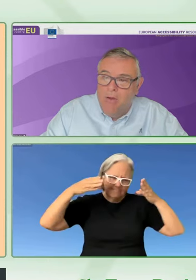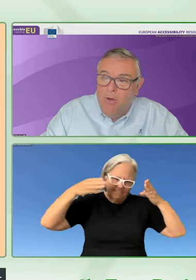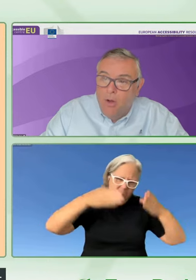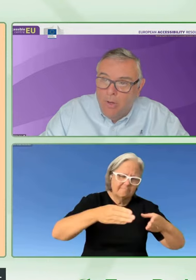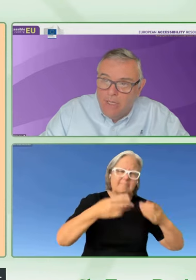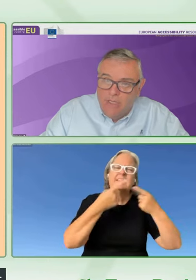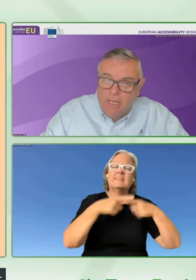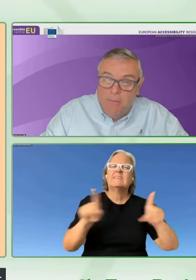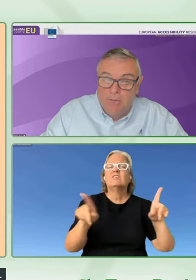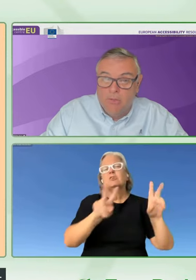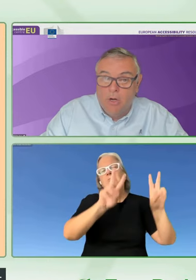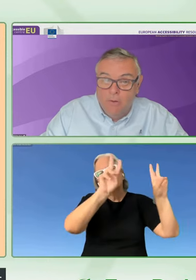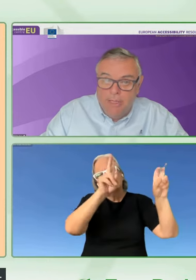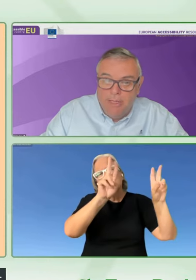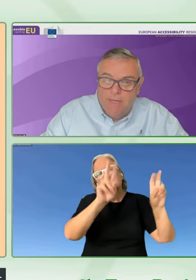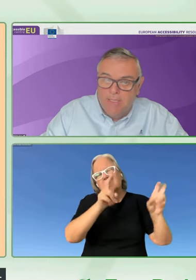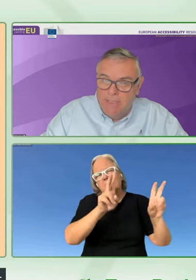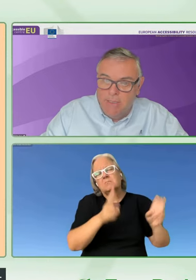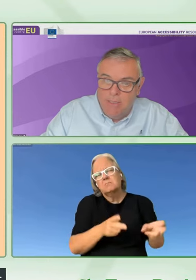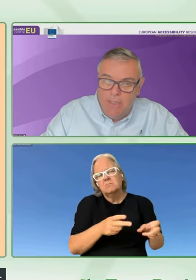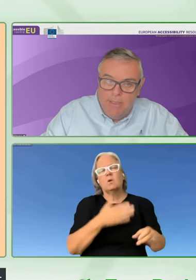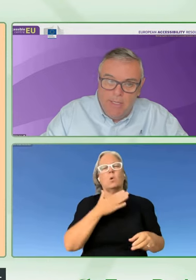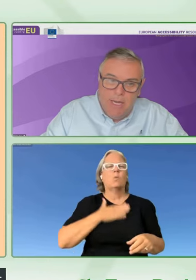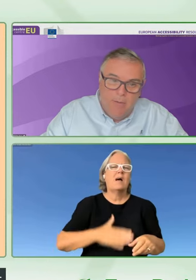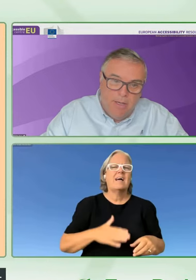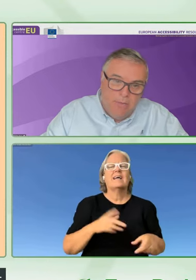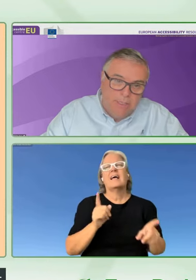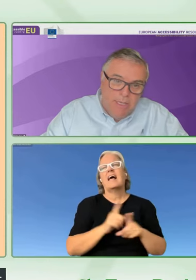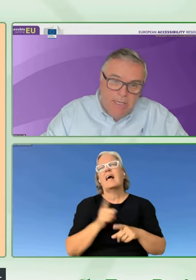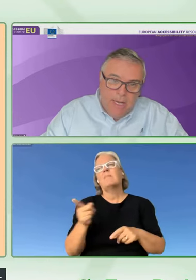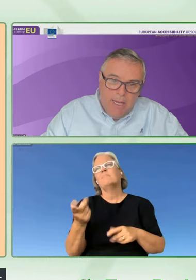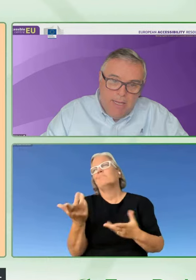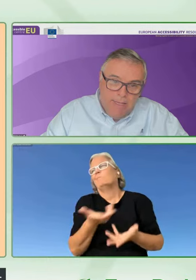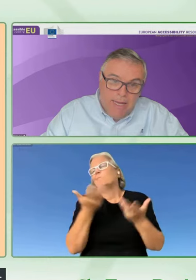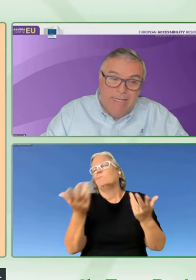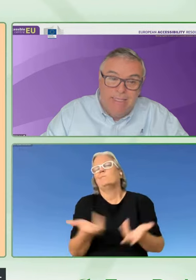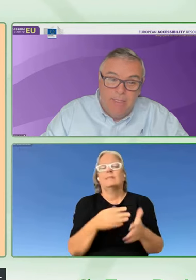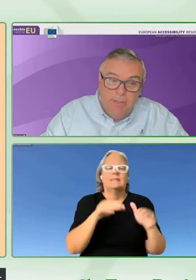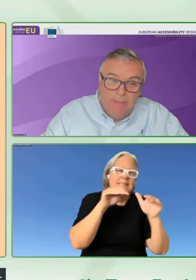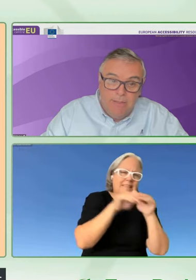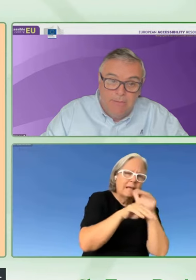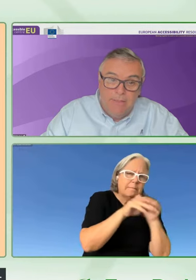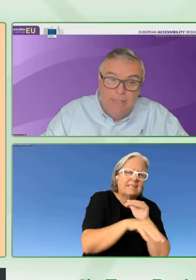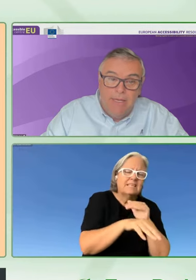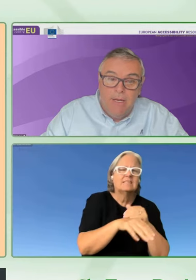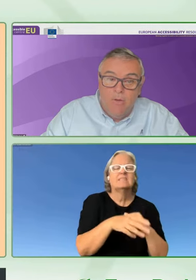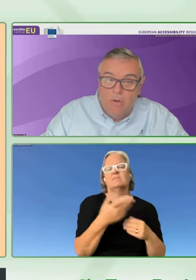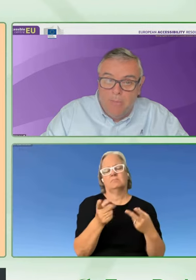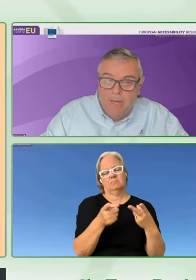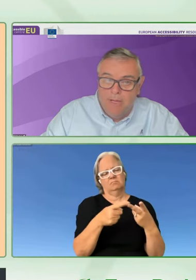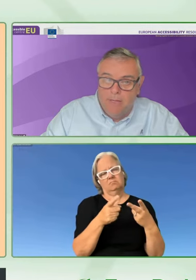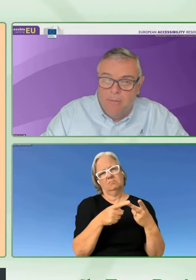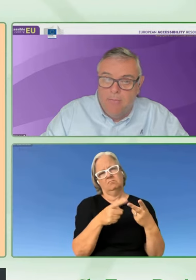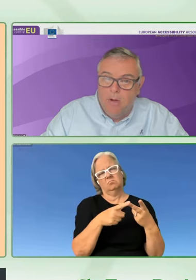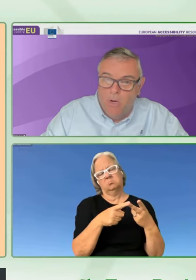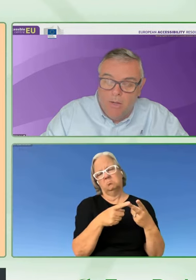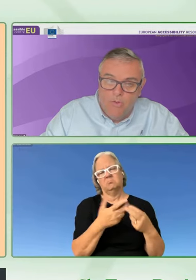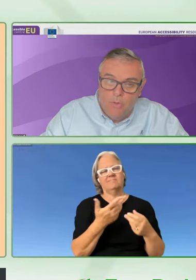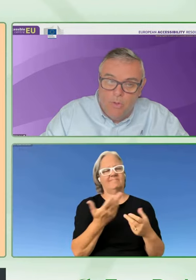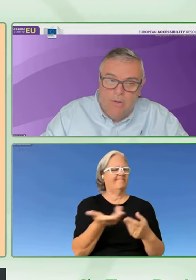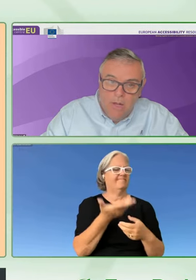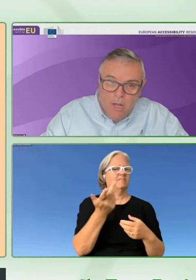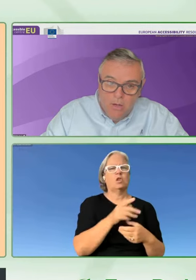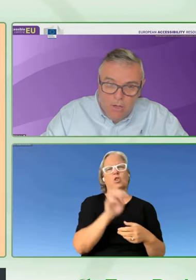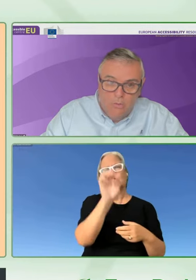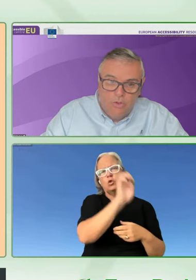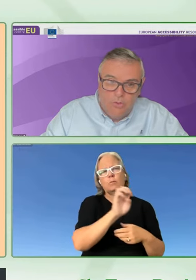knowledge about cognitive accessibility, about the accessibility on the European Bauhaus.